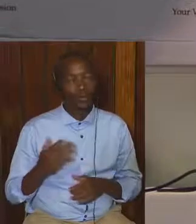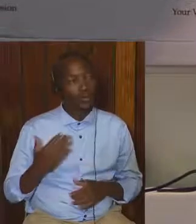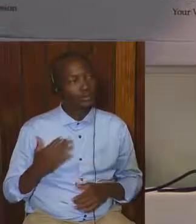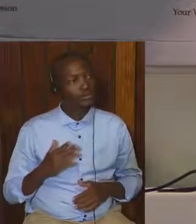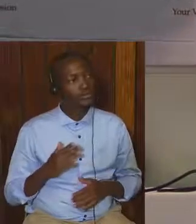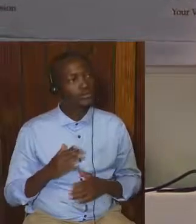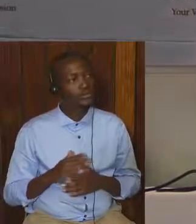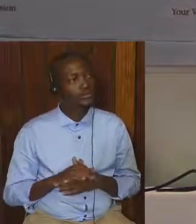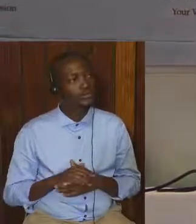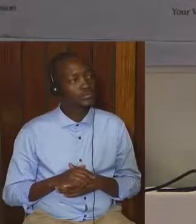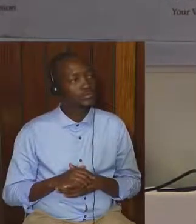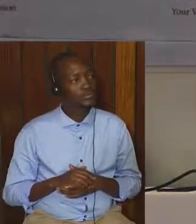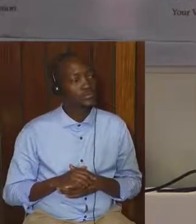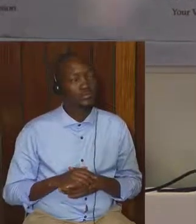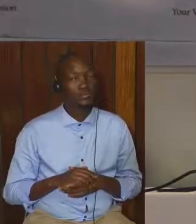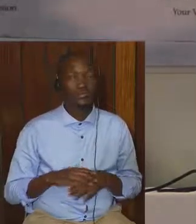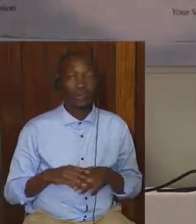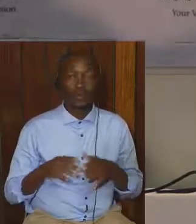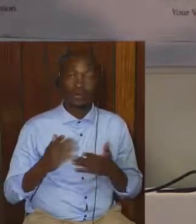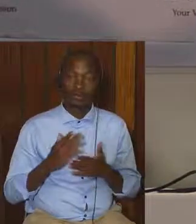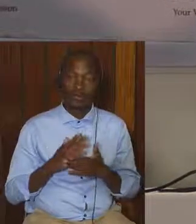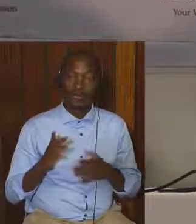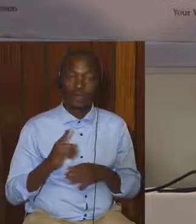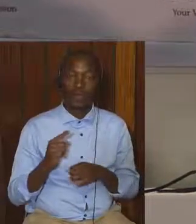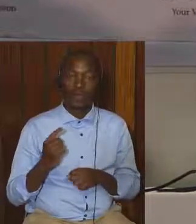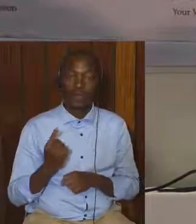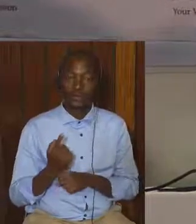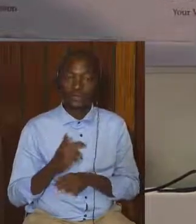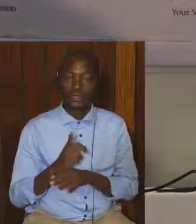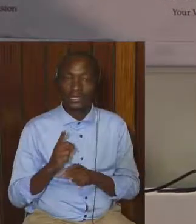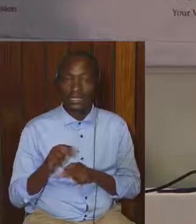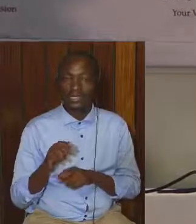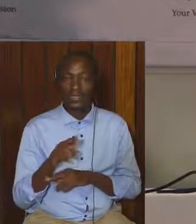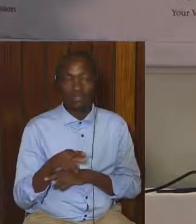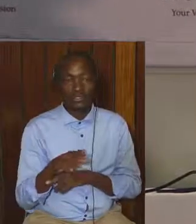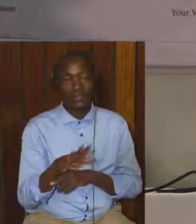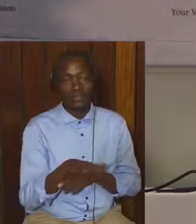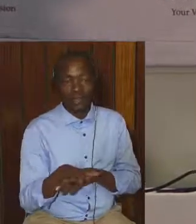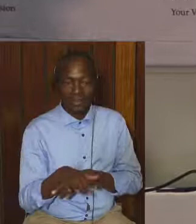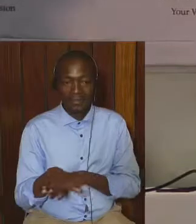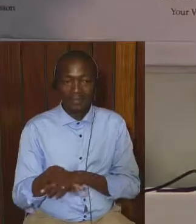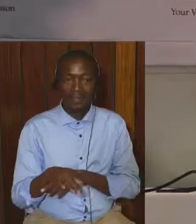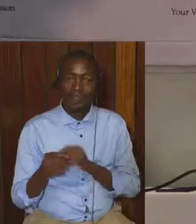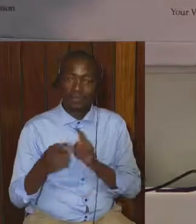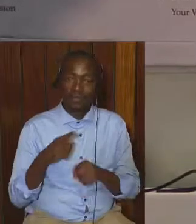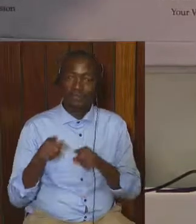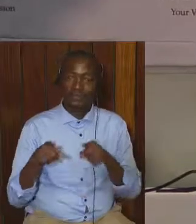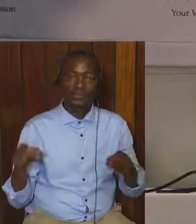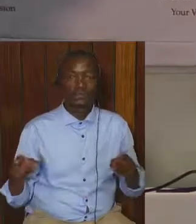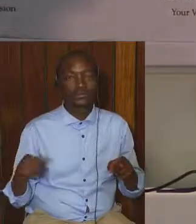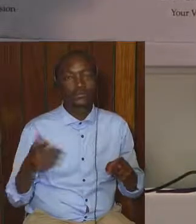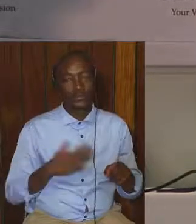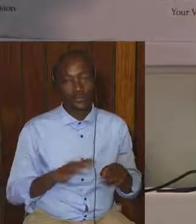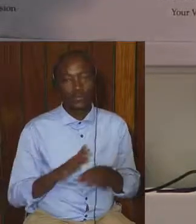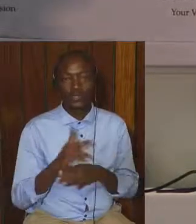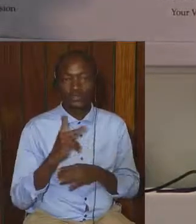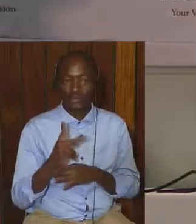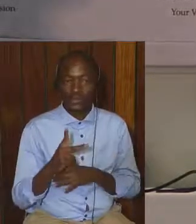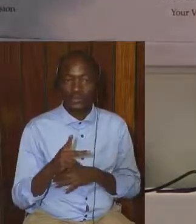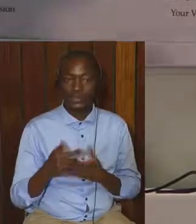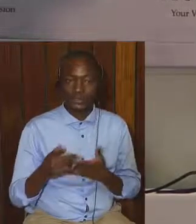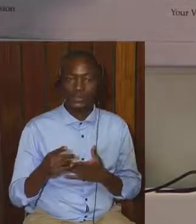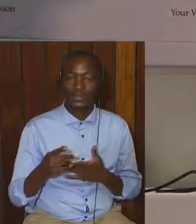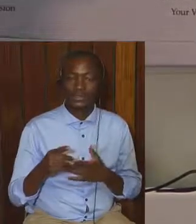of the citizens of Gauteng and the respective areas in which people come from, we want to see those